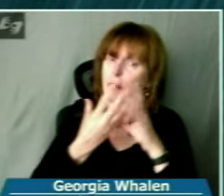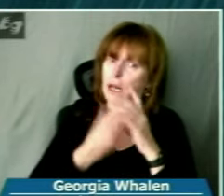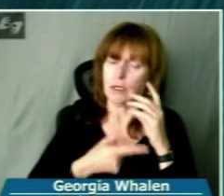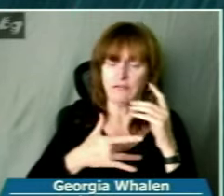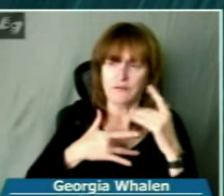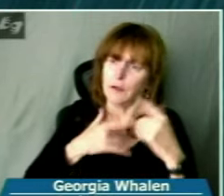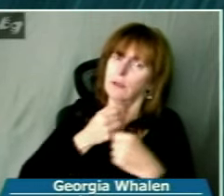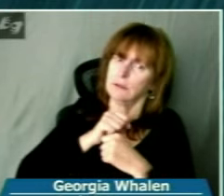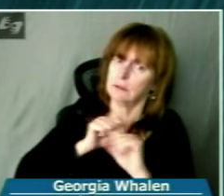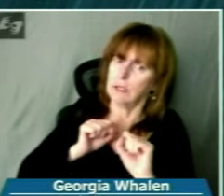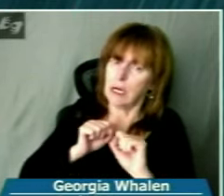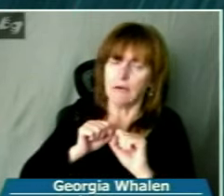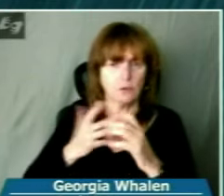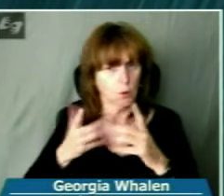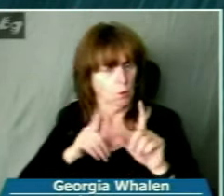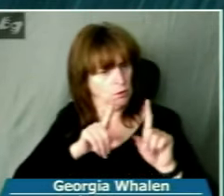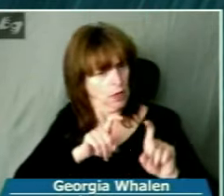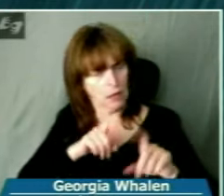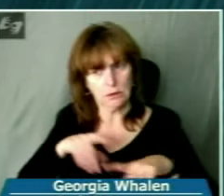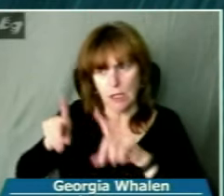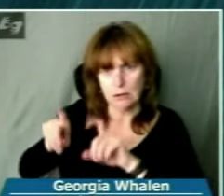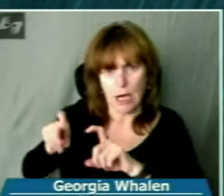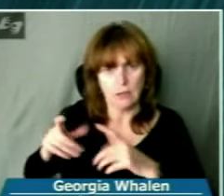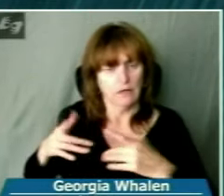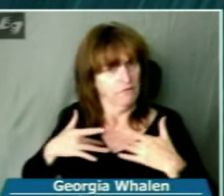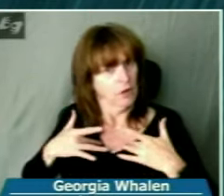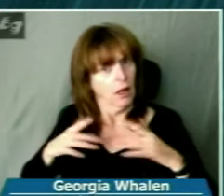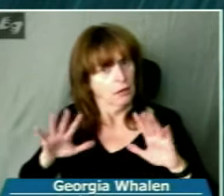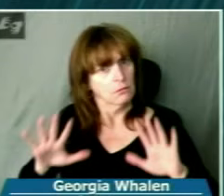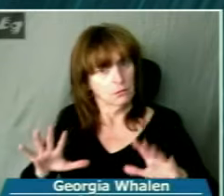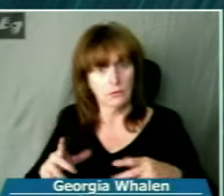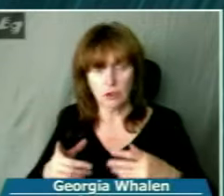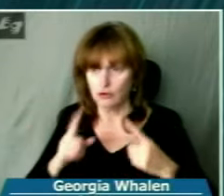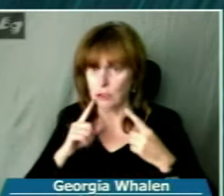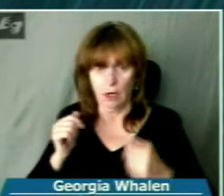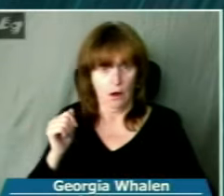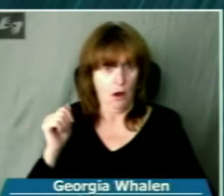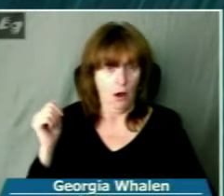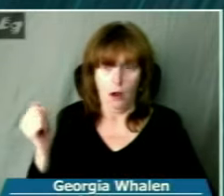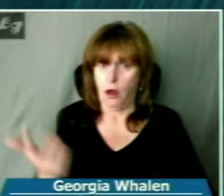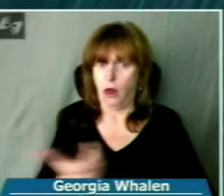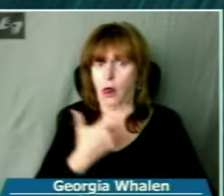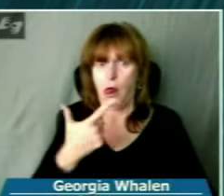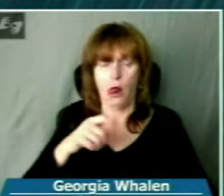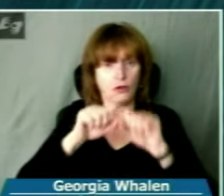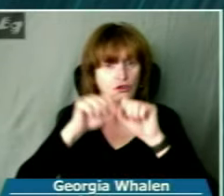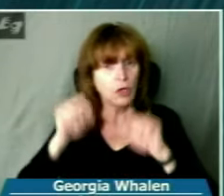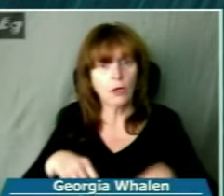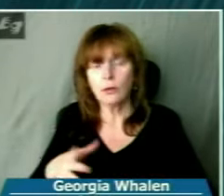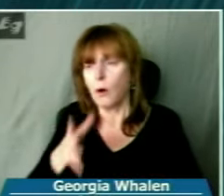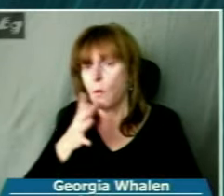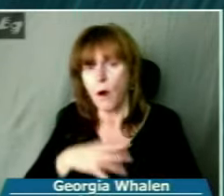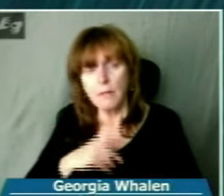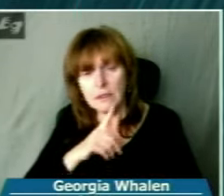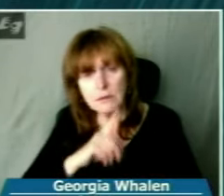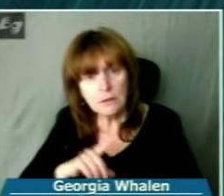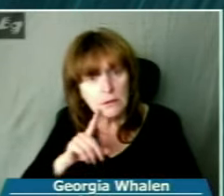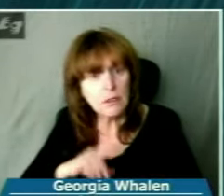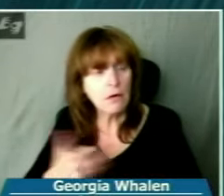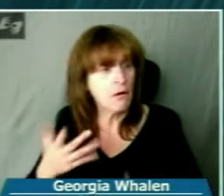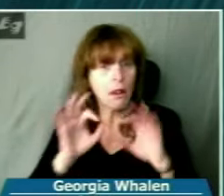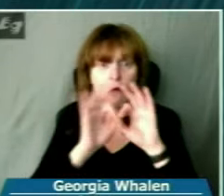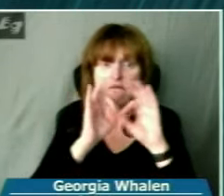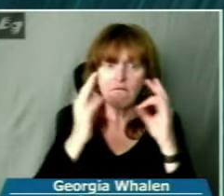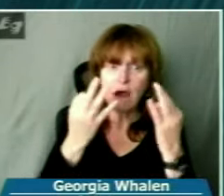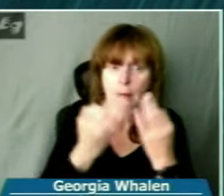we're creating an environment for staff that's safe. And we've done that throughout all our shelters, whether it's our women, our single women, in our family